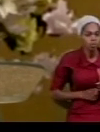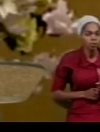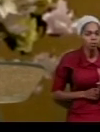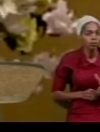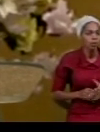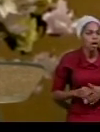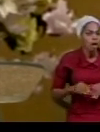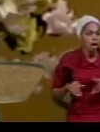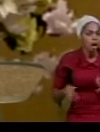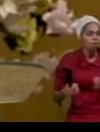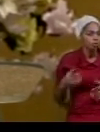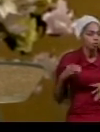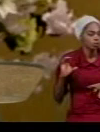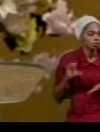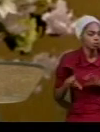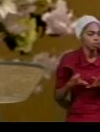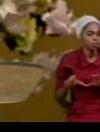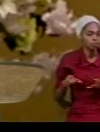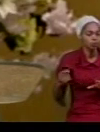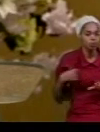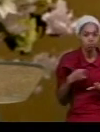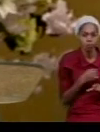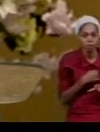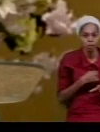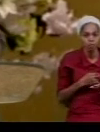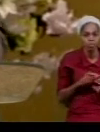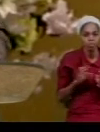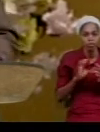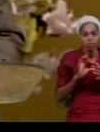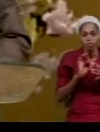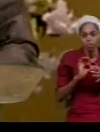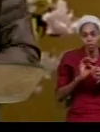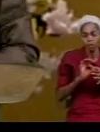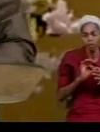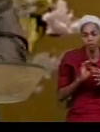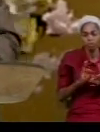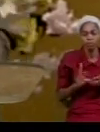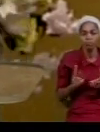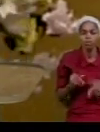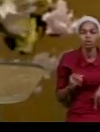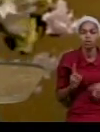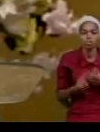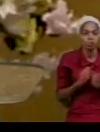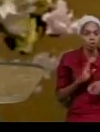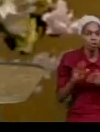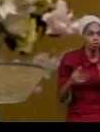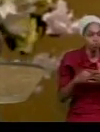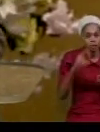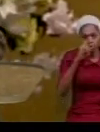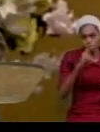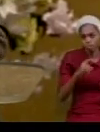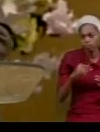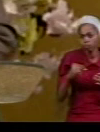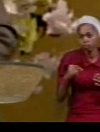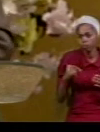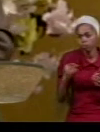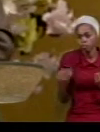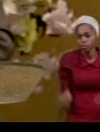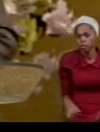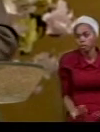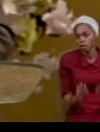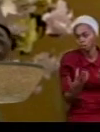unbelievers sacrifice? In the book of 1